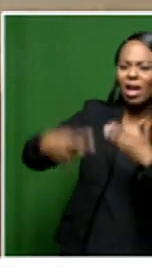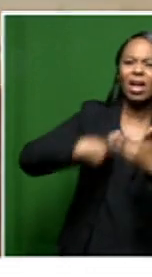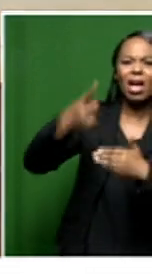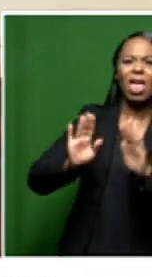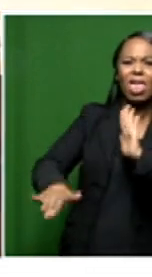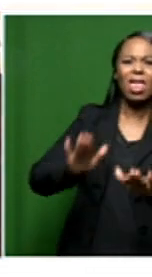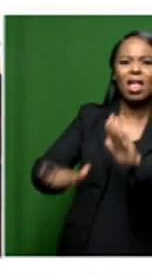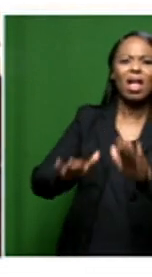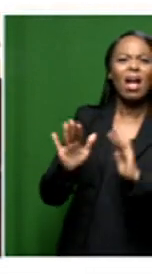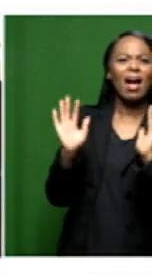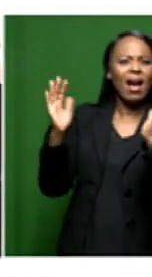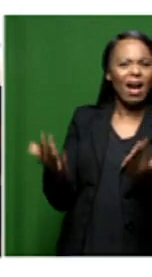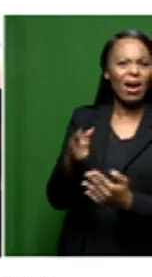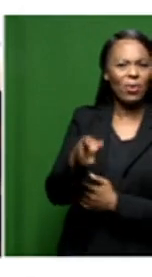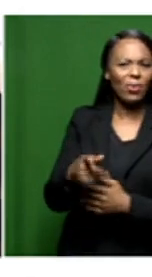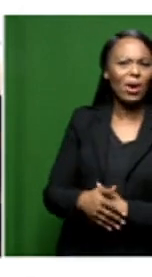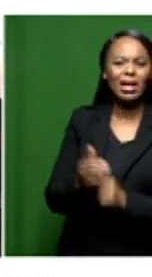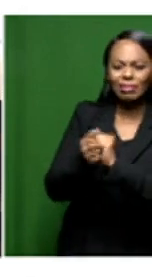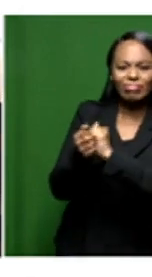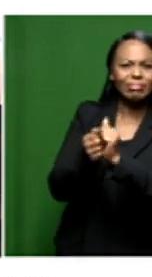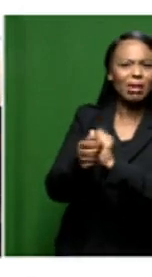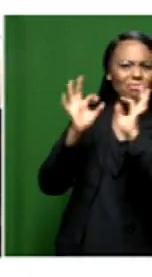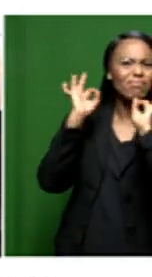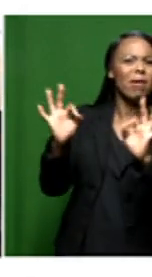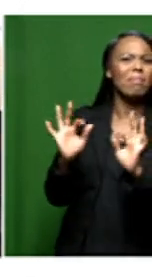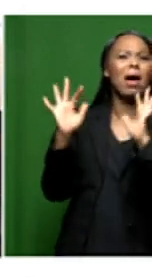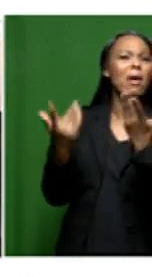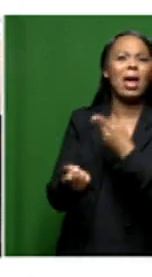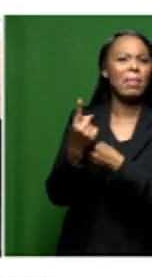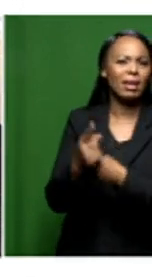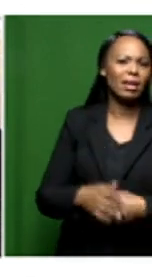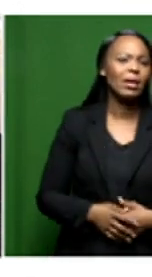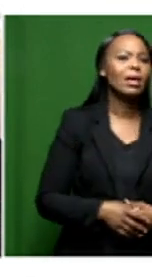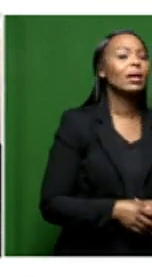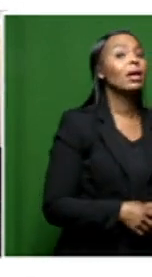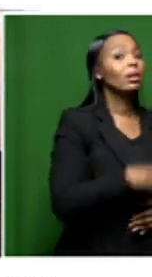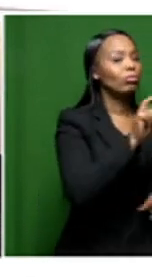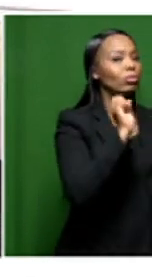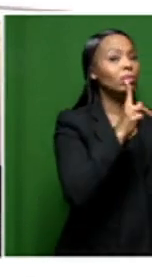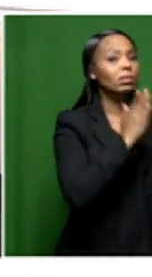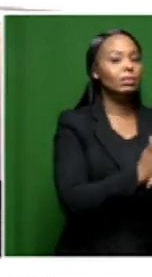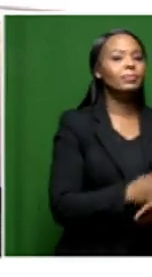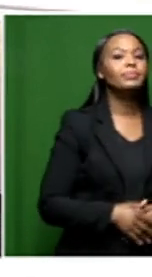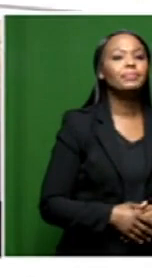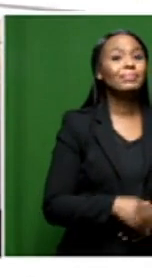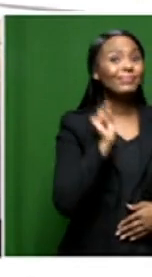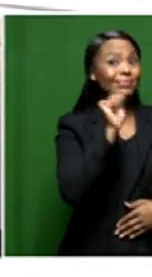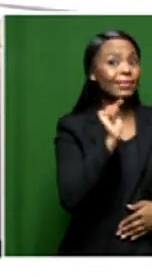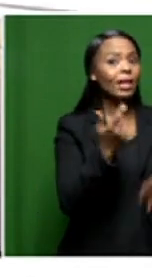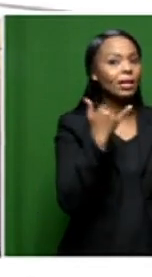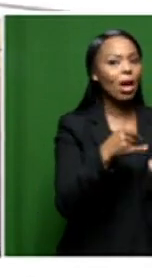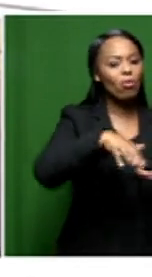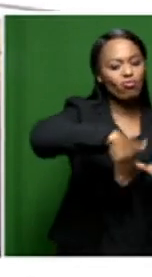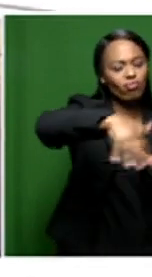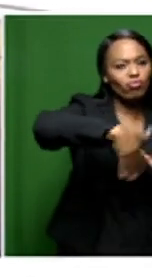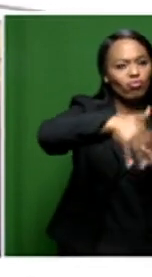whole concept of it washing the clothes so effectively? Okay, sure. So basically, this washing machine